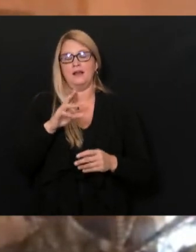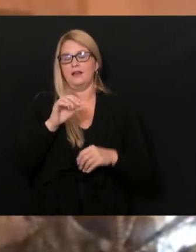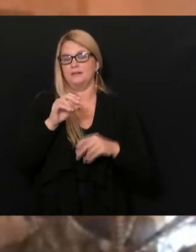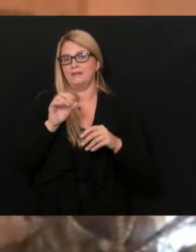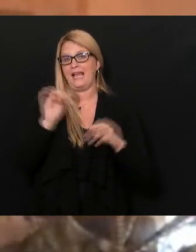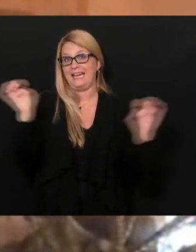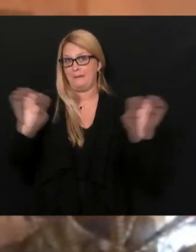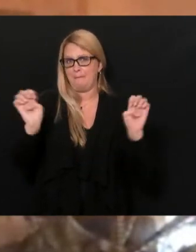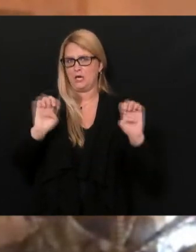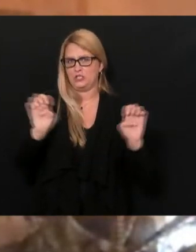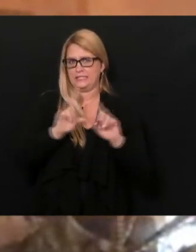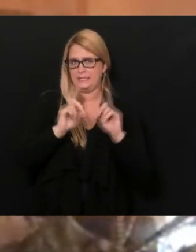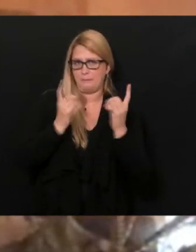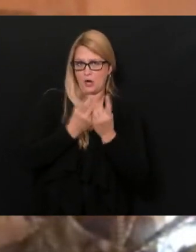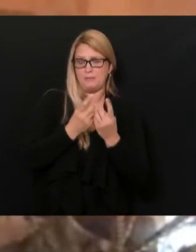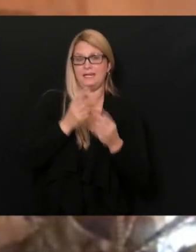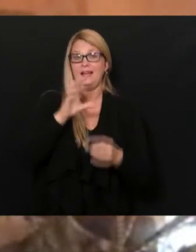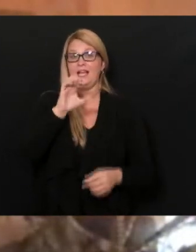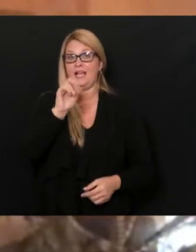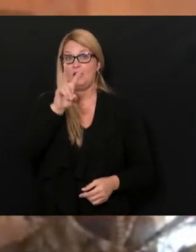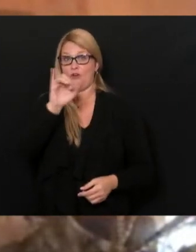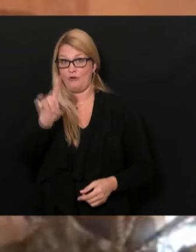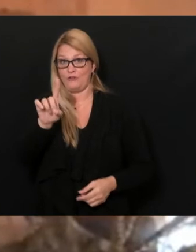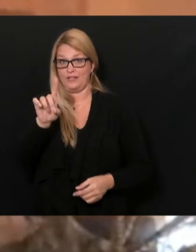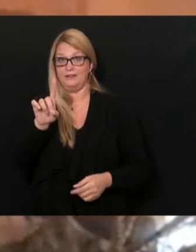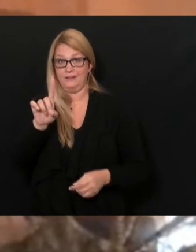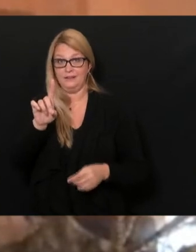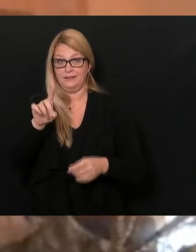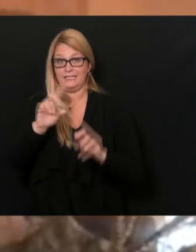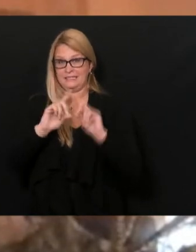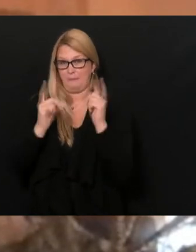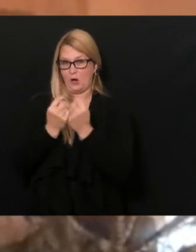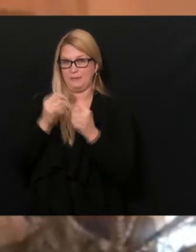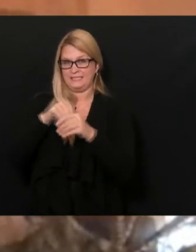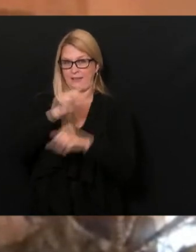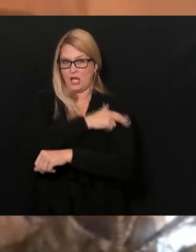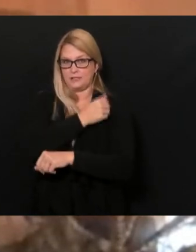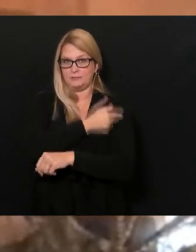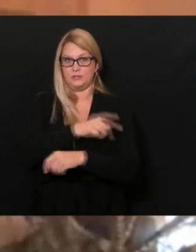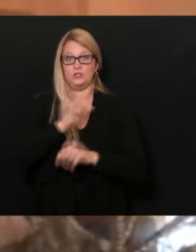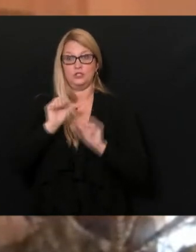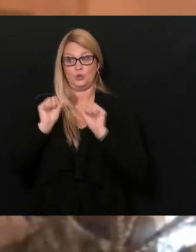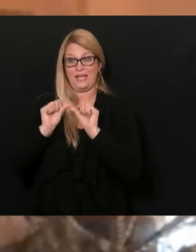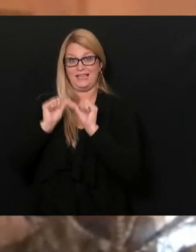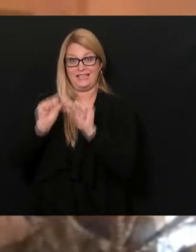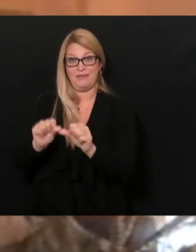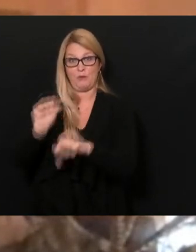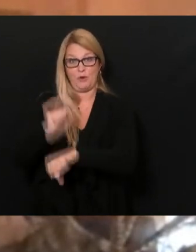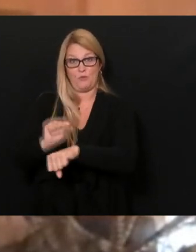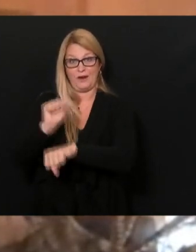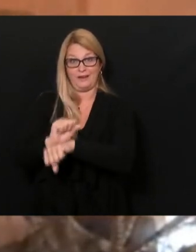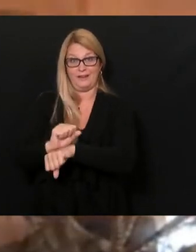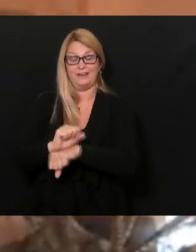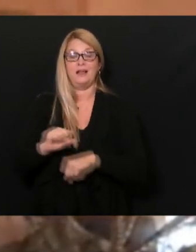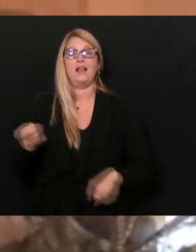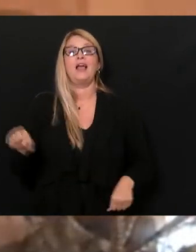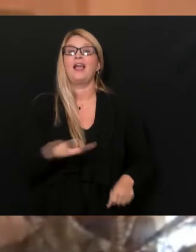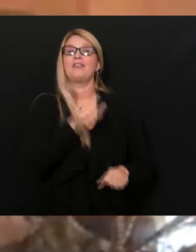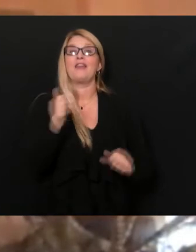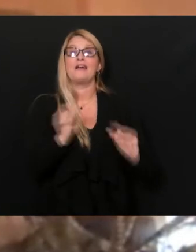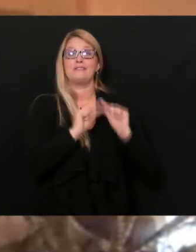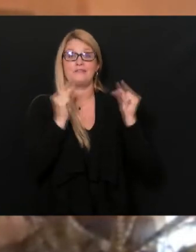emergency departments and COVID units who we really need to keep functioning. The other group that we're going